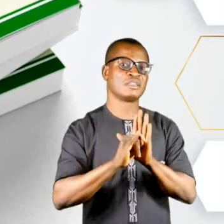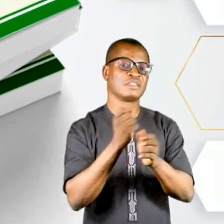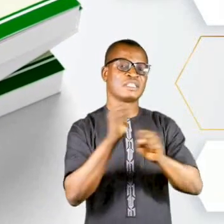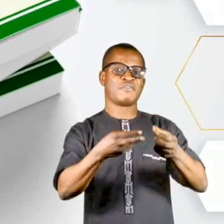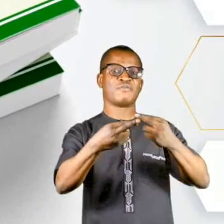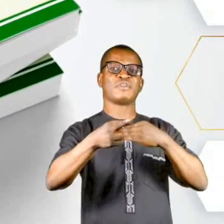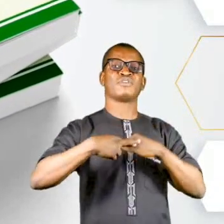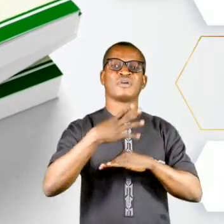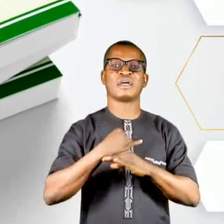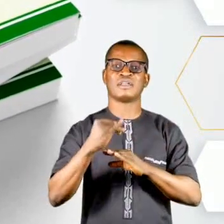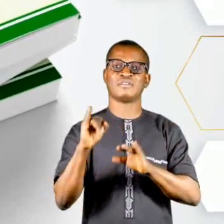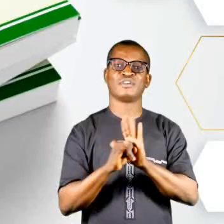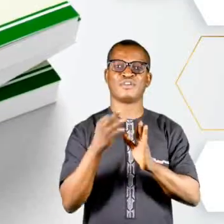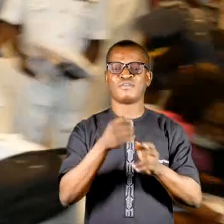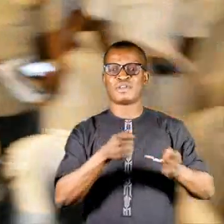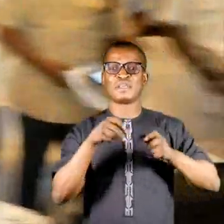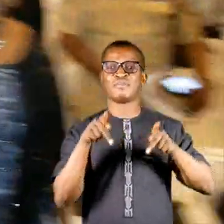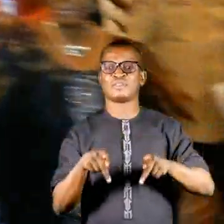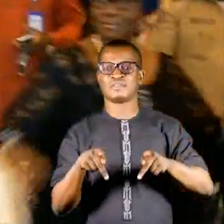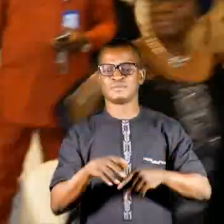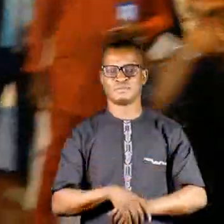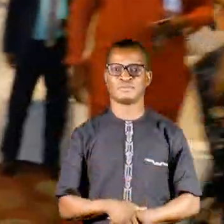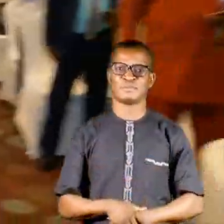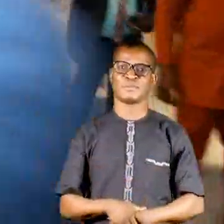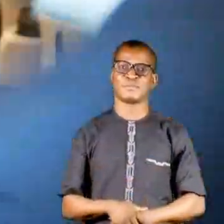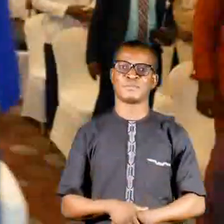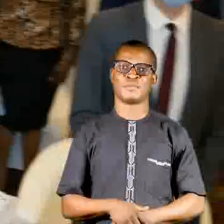and Reintegration of Trafficked Persons.